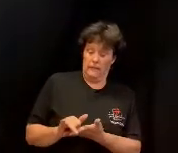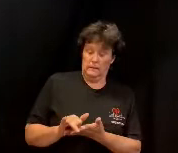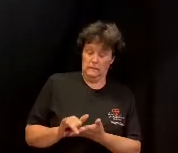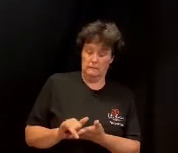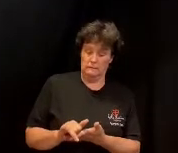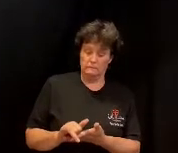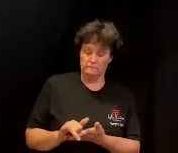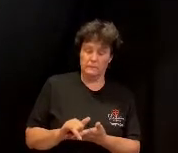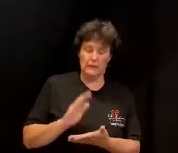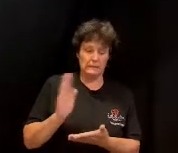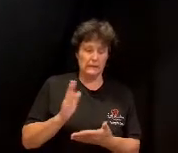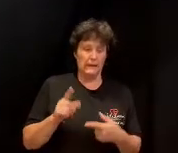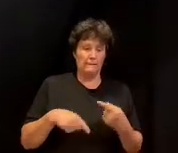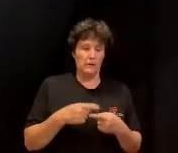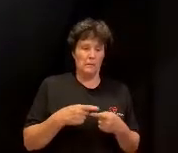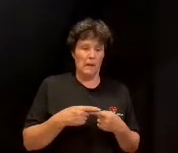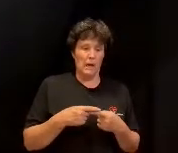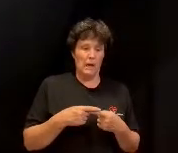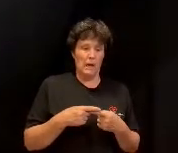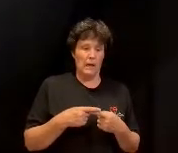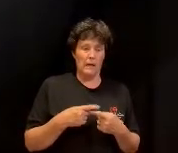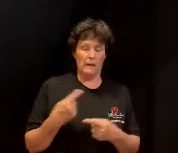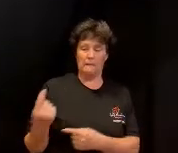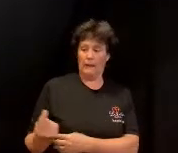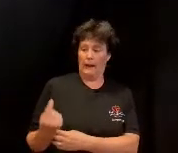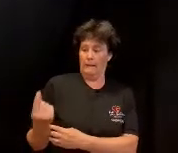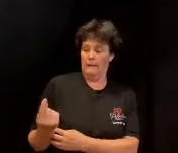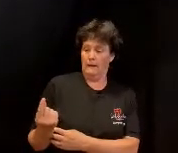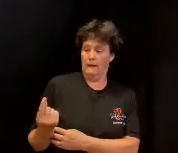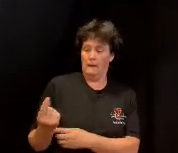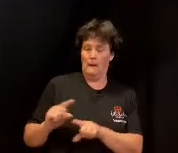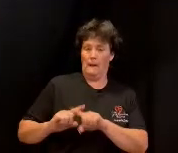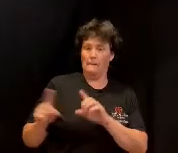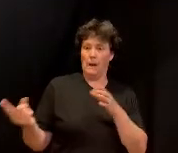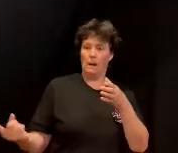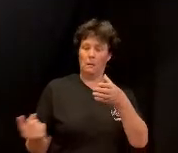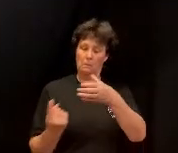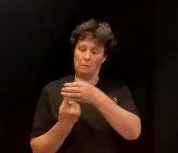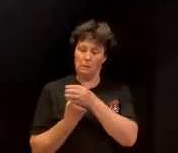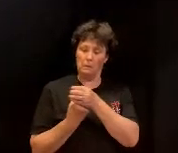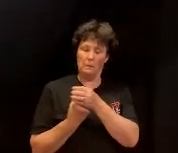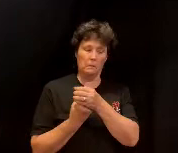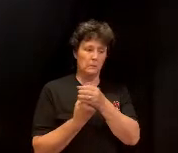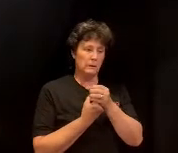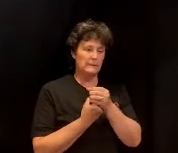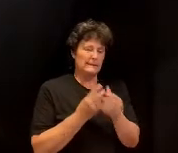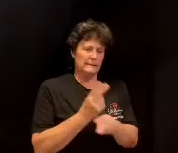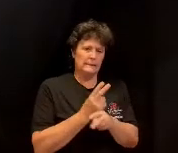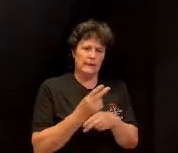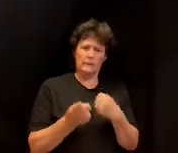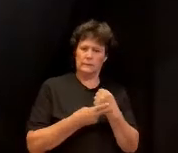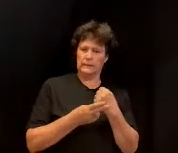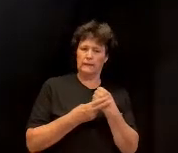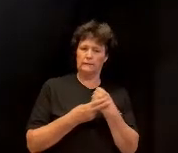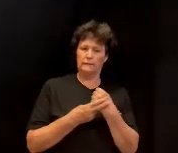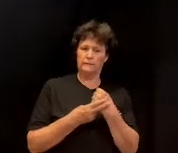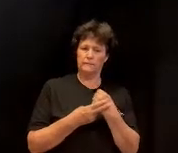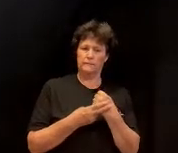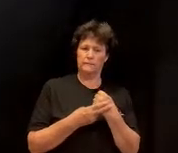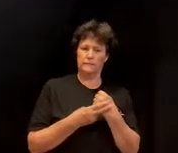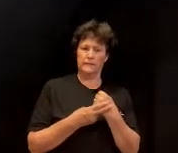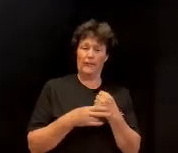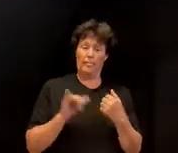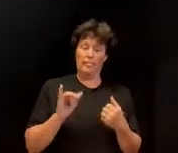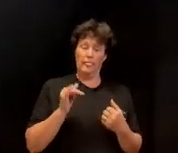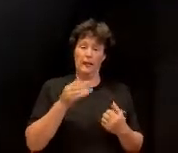it's never about isolation, it's about insulation. Okay? Now, that's where the message of